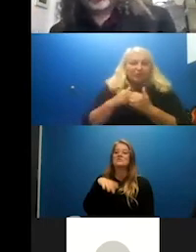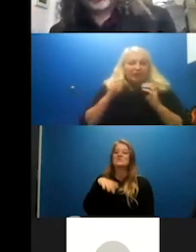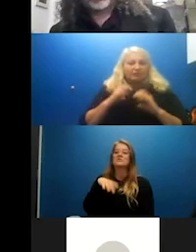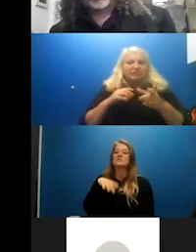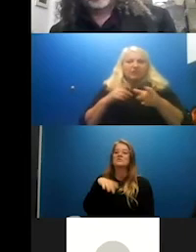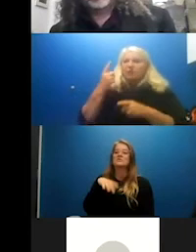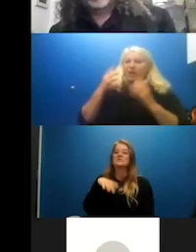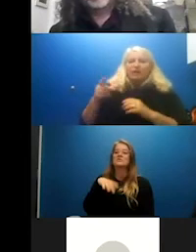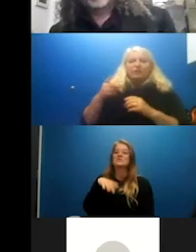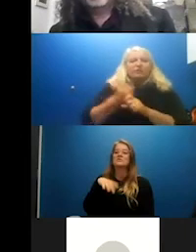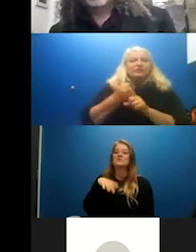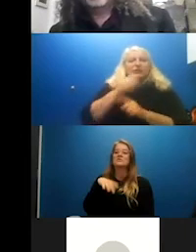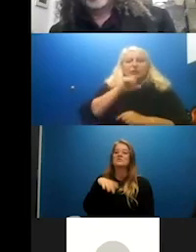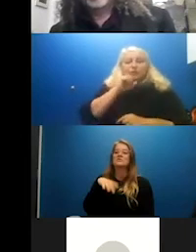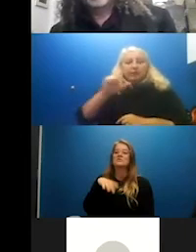I've worked with.